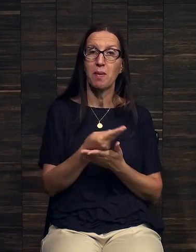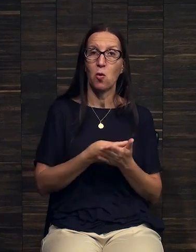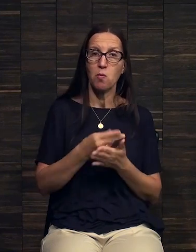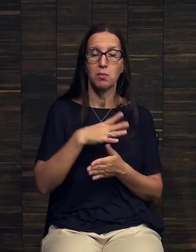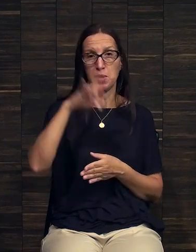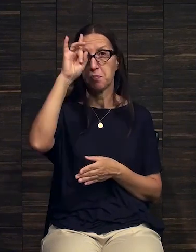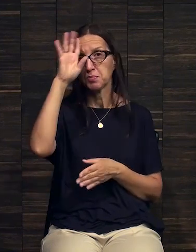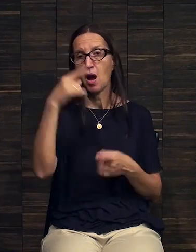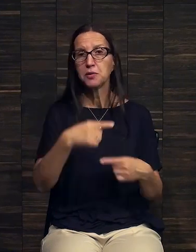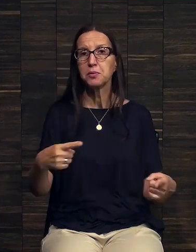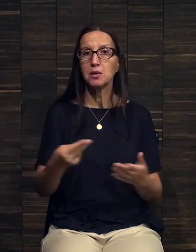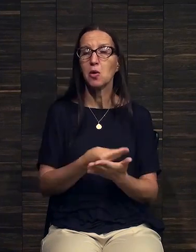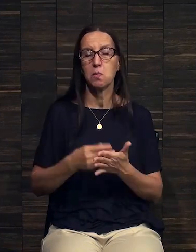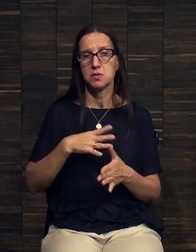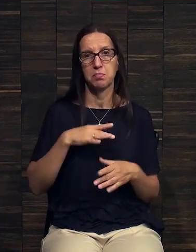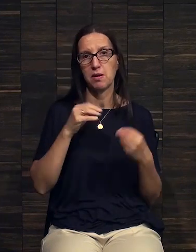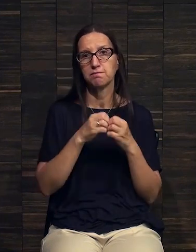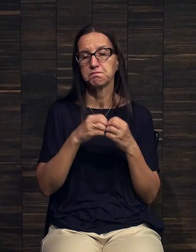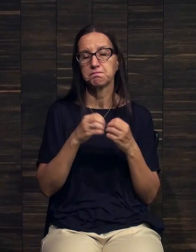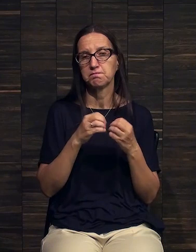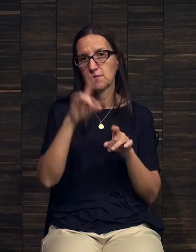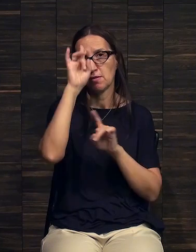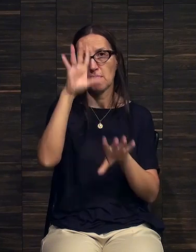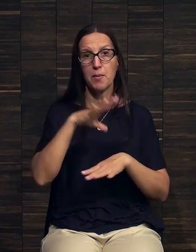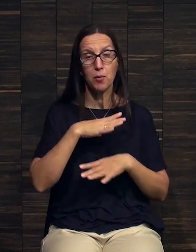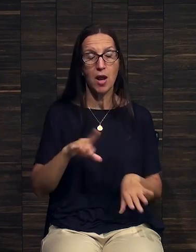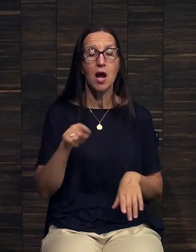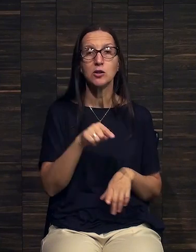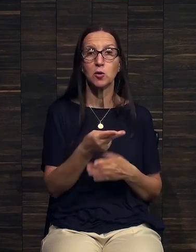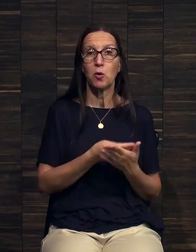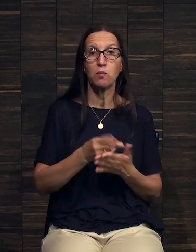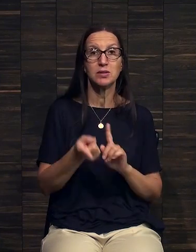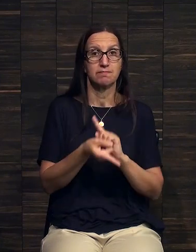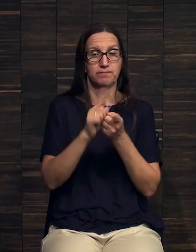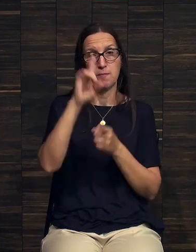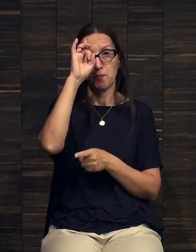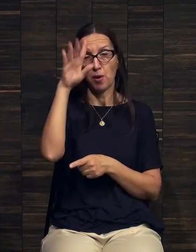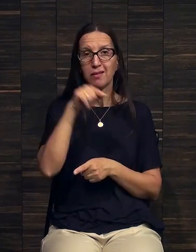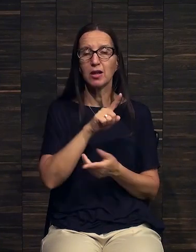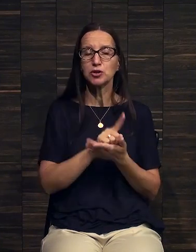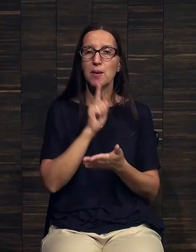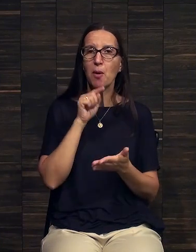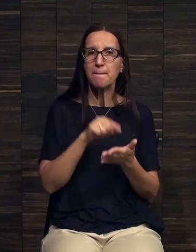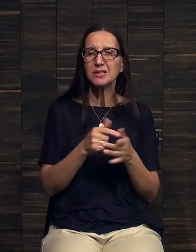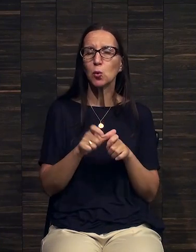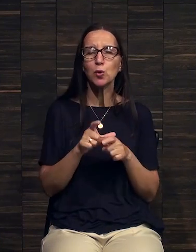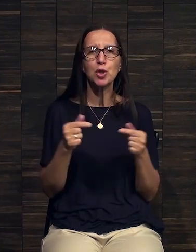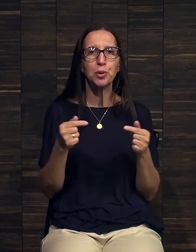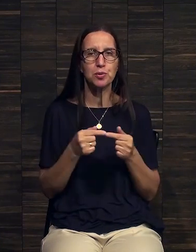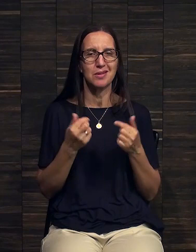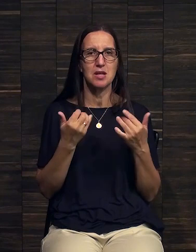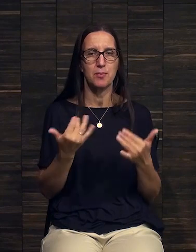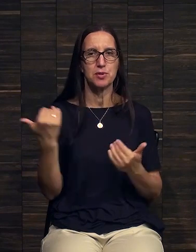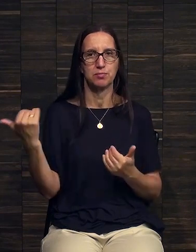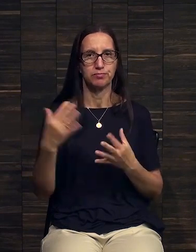make a comics popular, some of the comics were popular, some of them were not popular. To make it popular, they need